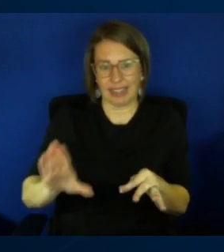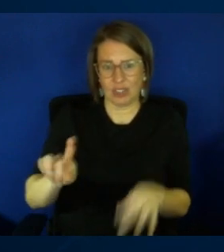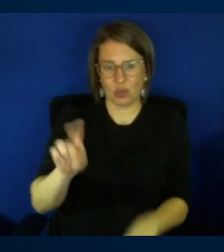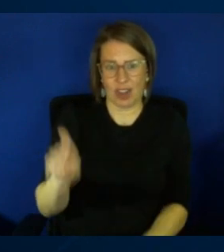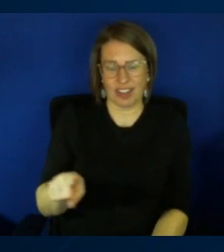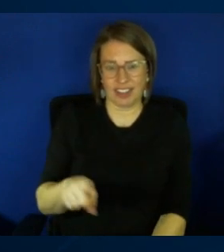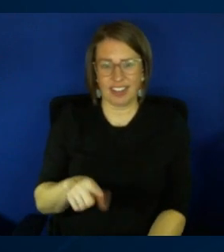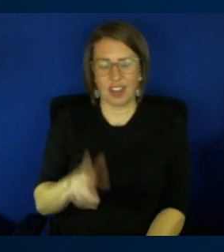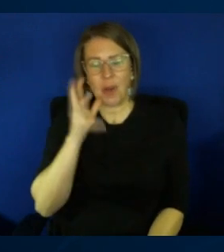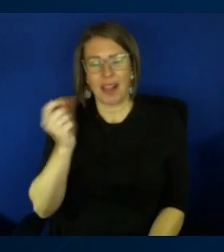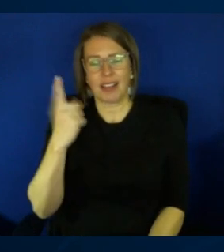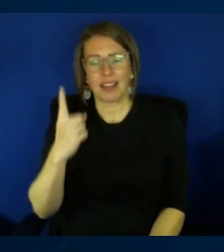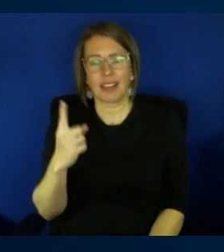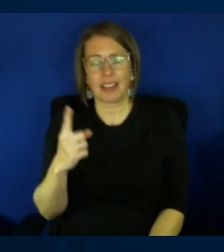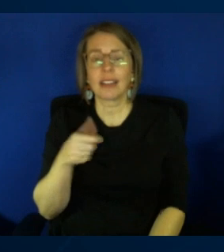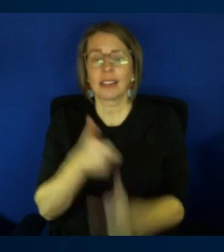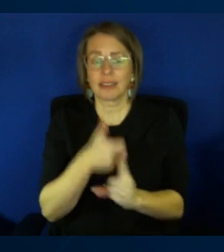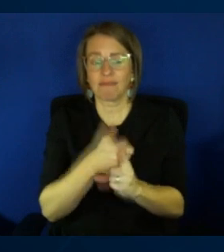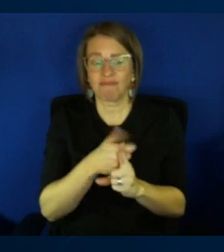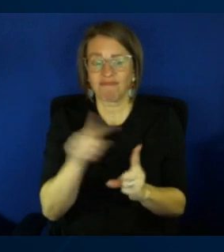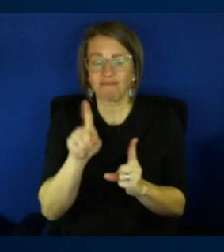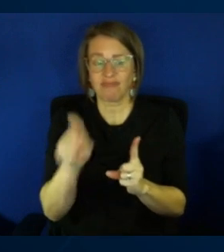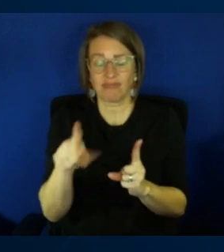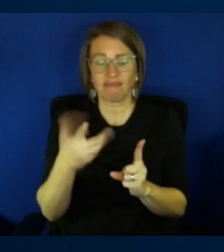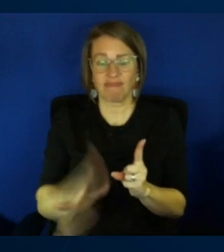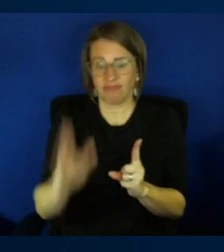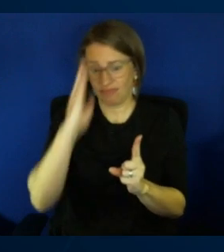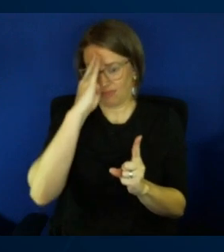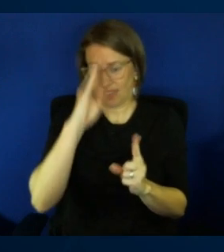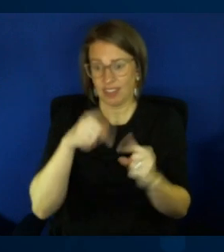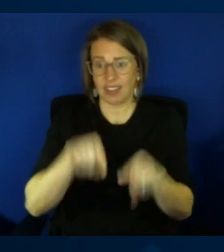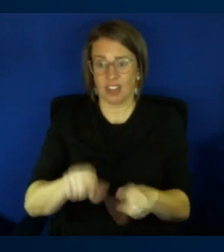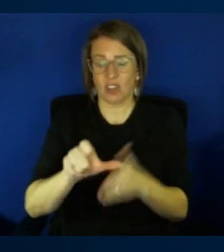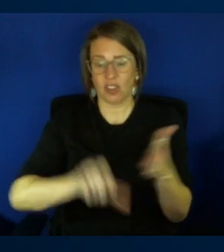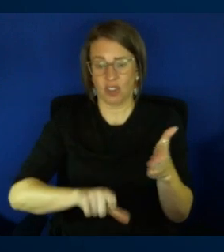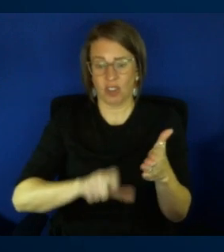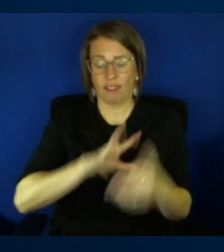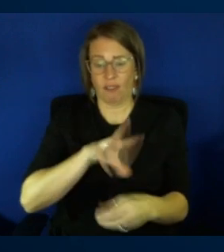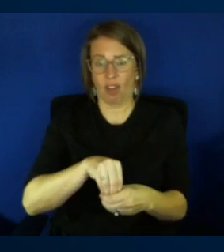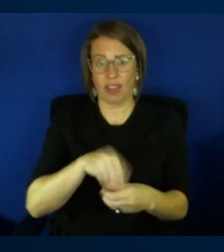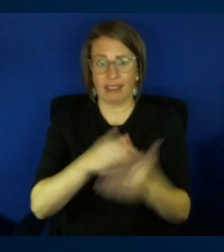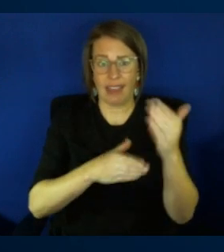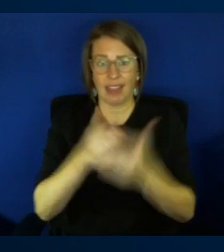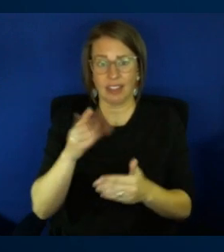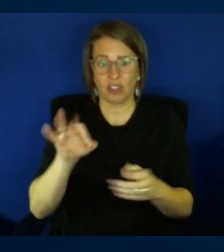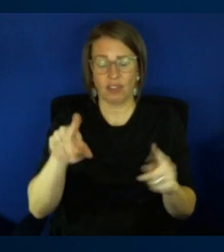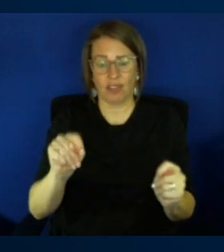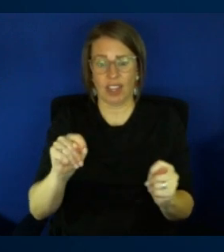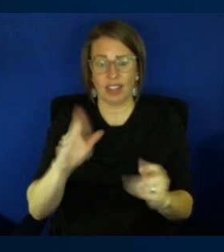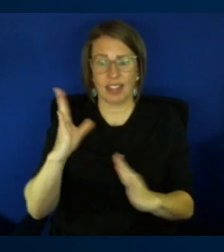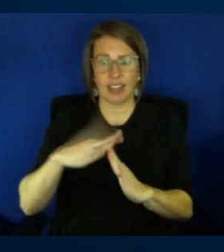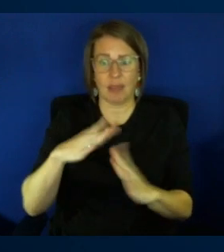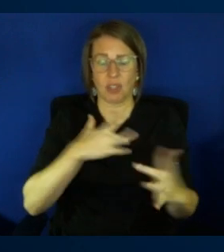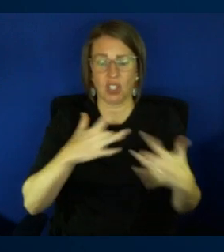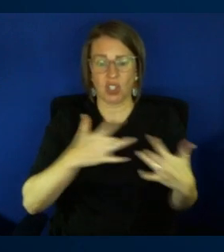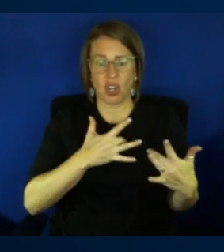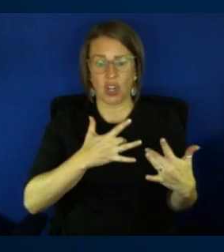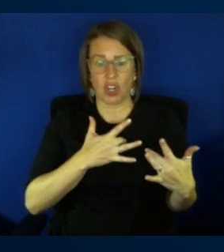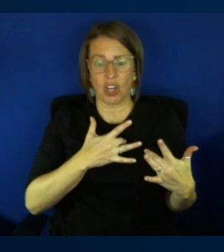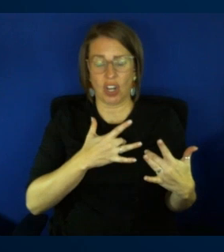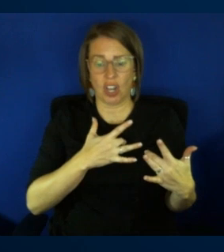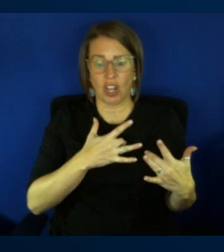understand. Yen Liang writes, we all know that during surgeries involving the hands or feet, the greatest concern is